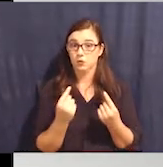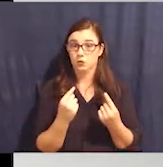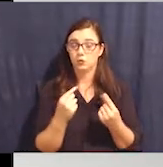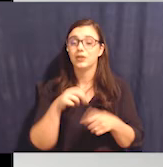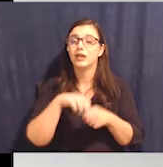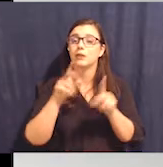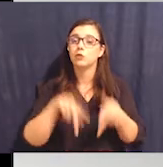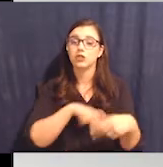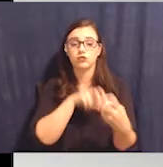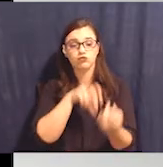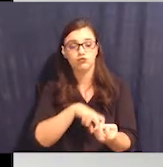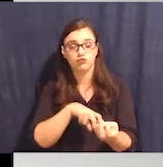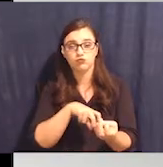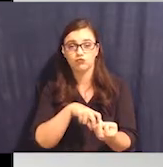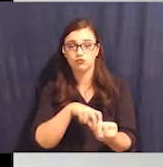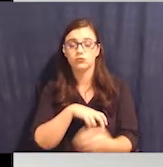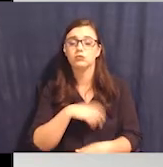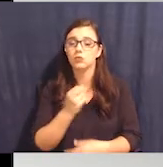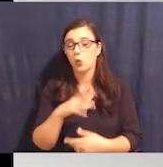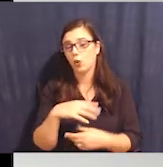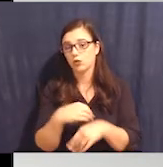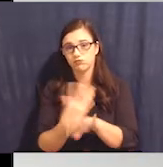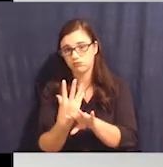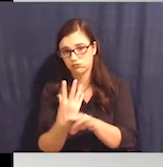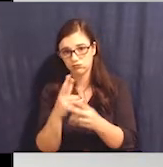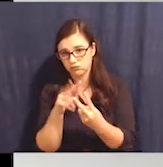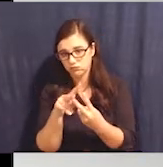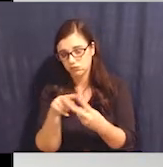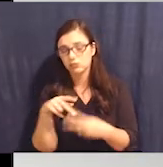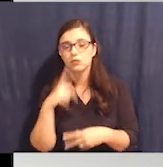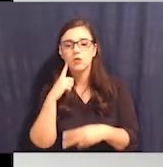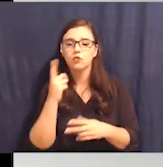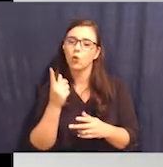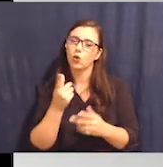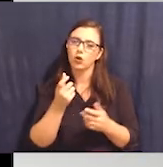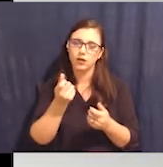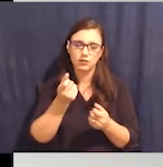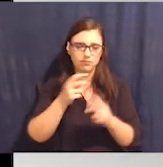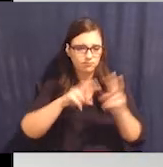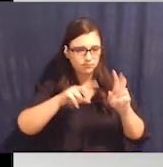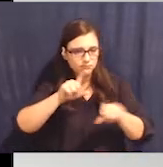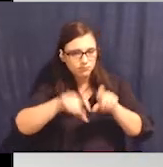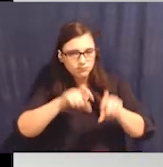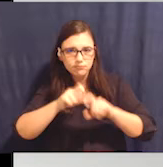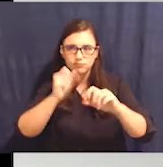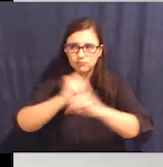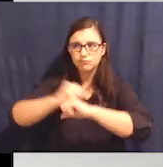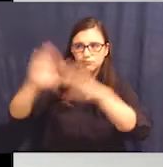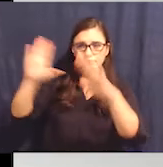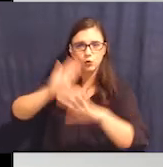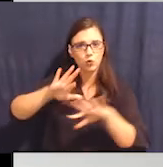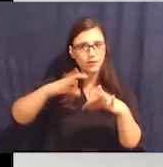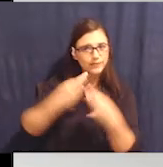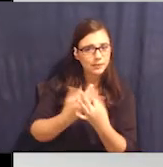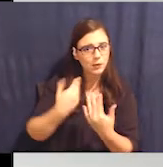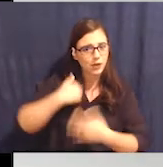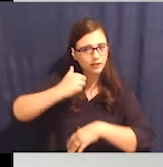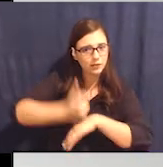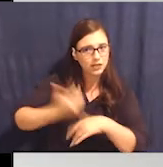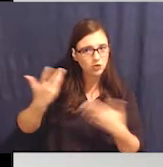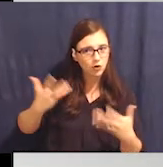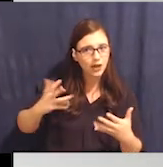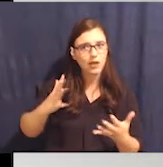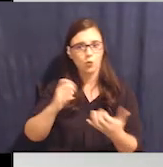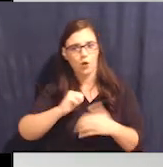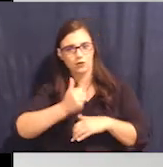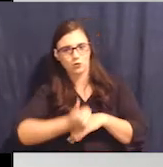meet with you in person and or telephonically to get the big picture of you and your family, what you have in place, what